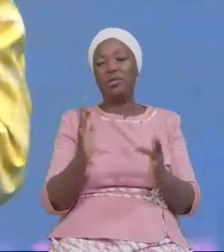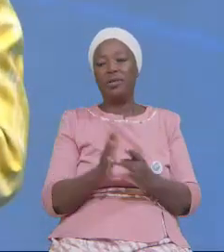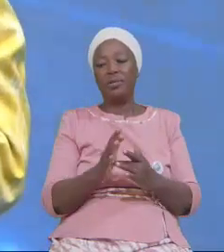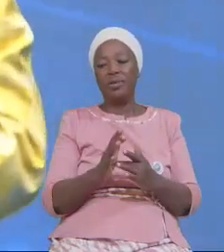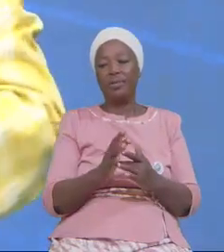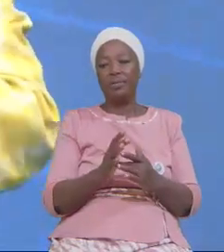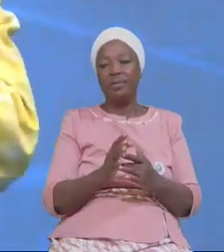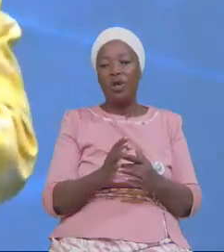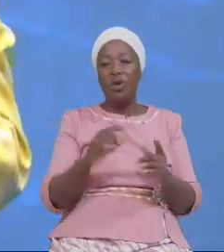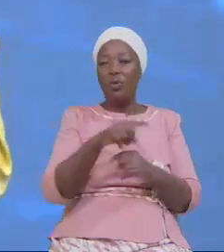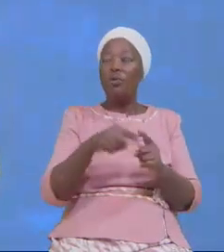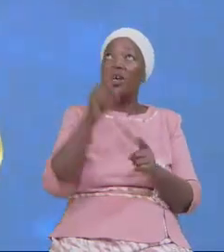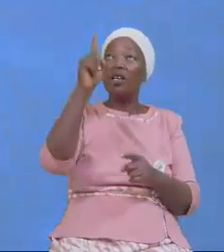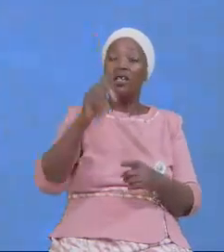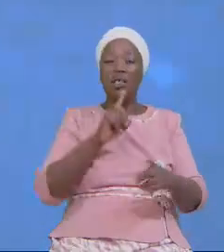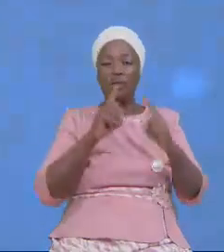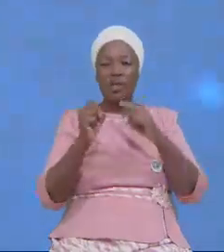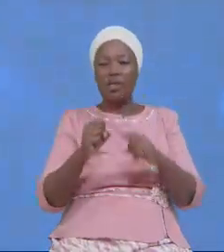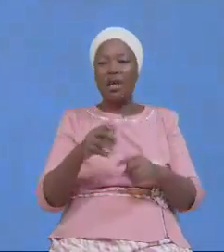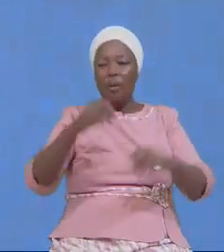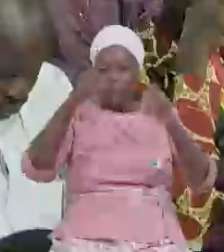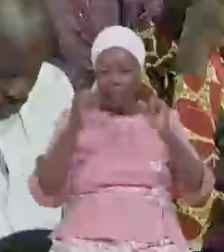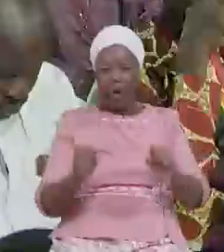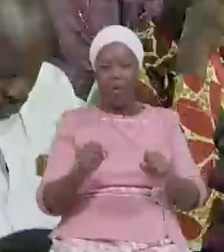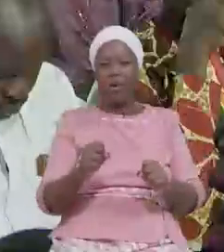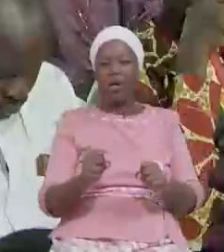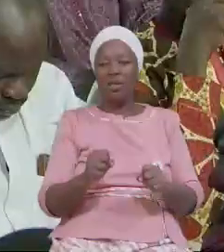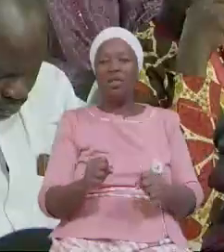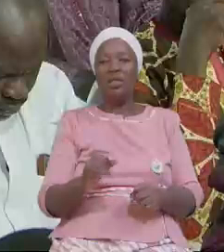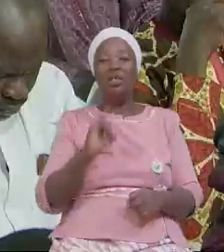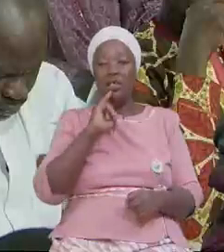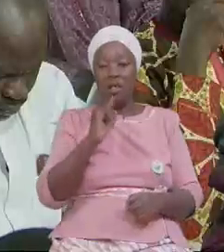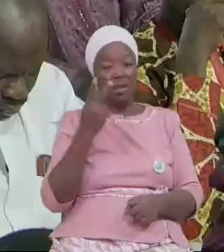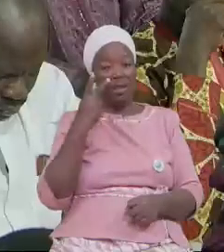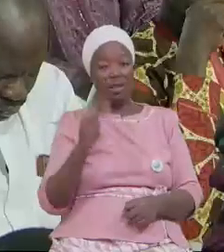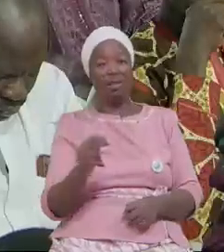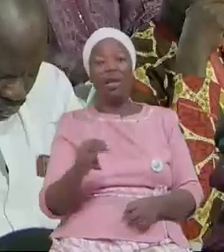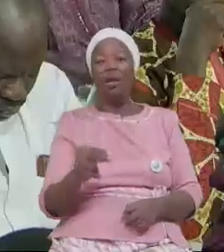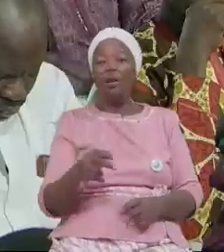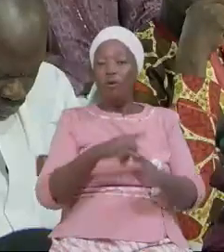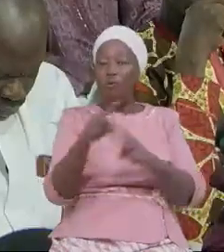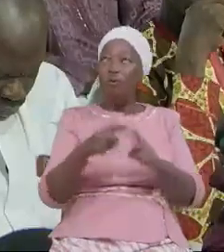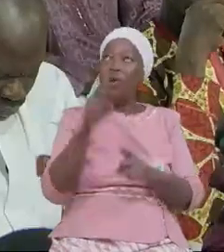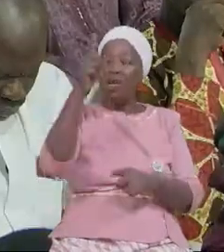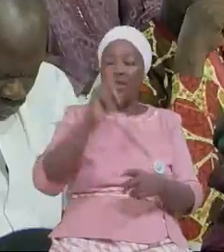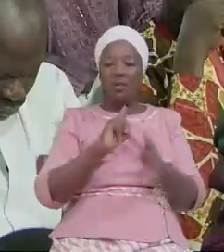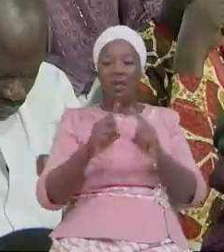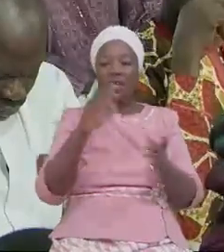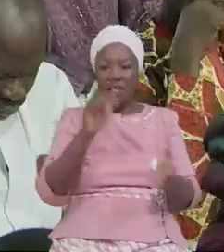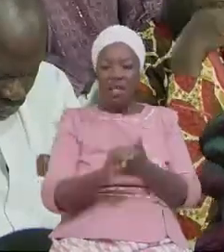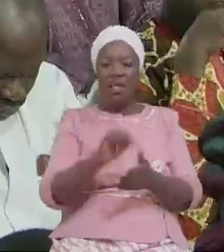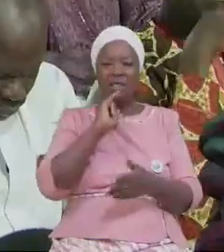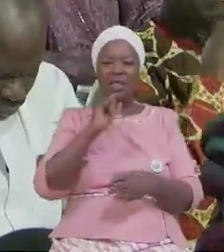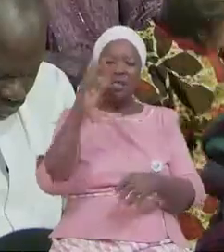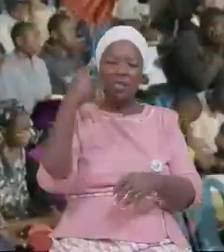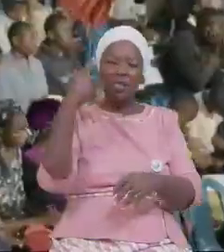he speaks, power is manifested. When he speaks, that is the